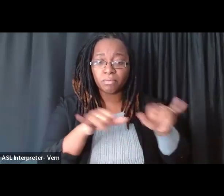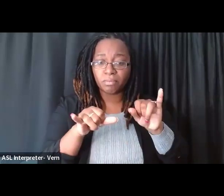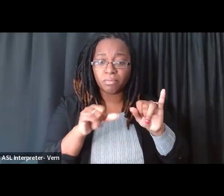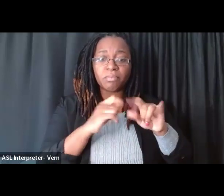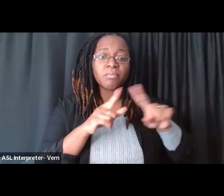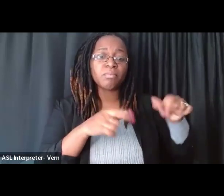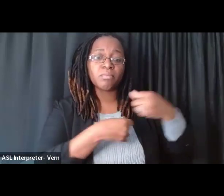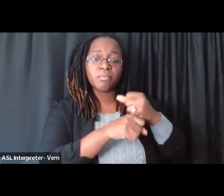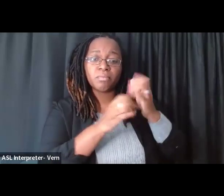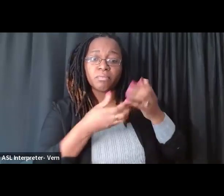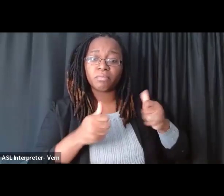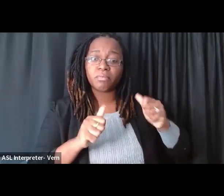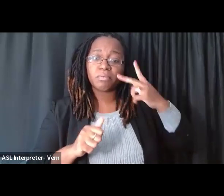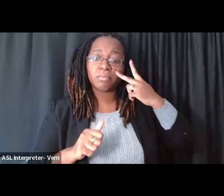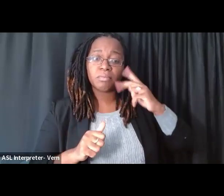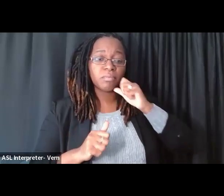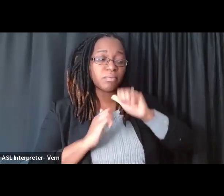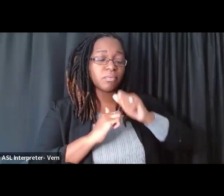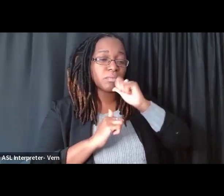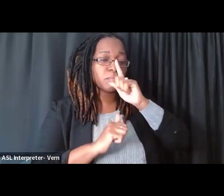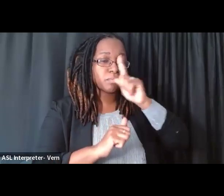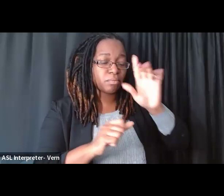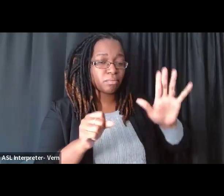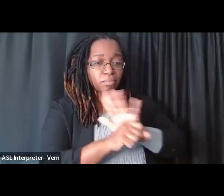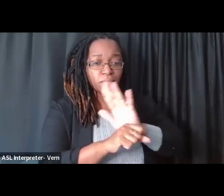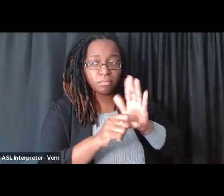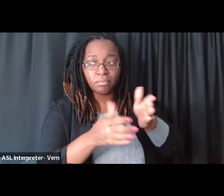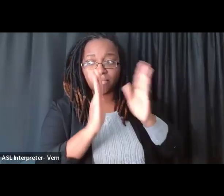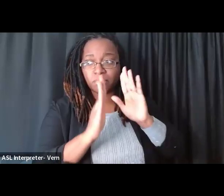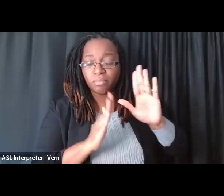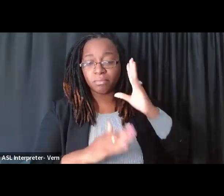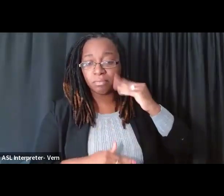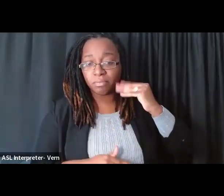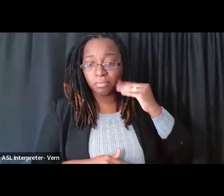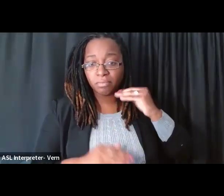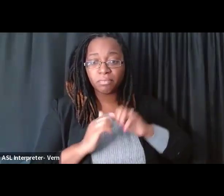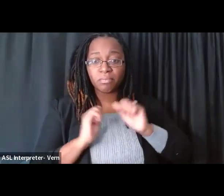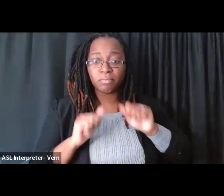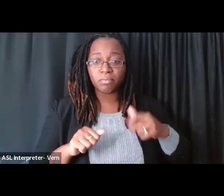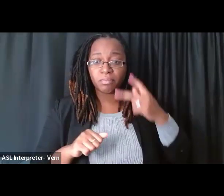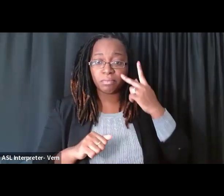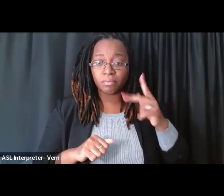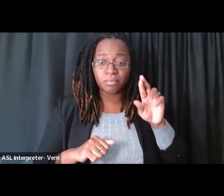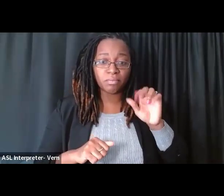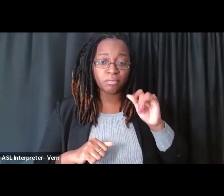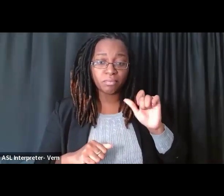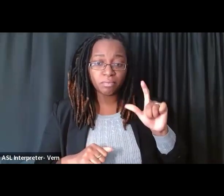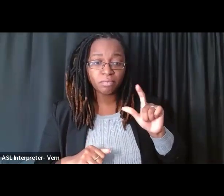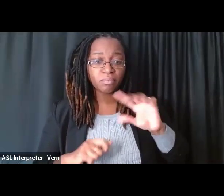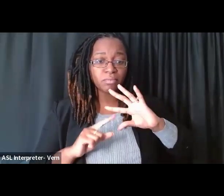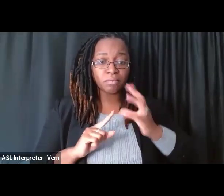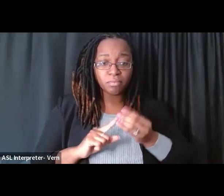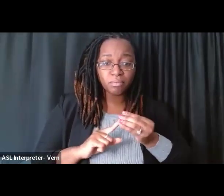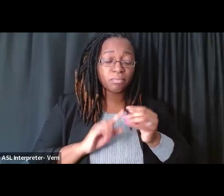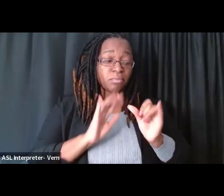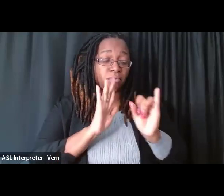work wasn't completely addressing their experiences or concerned about the ways in which racial, cultural, and identity boundaries and